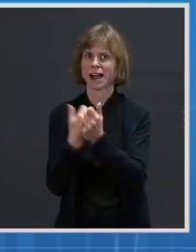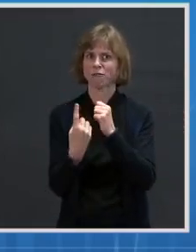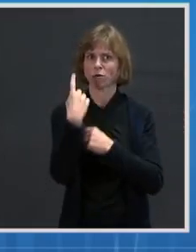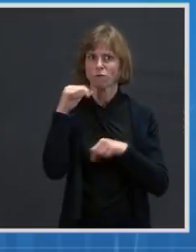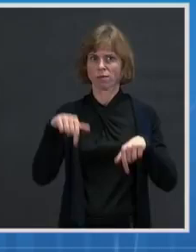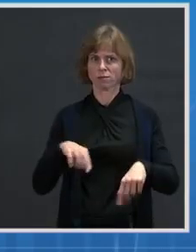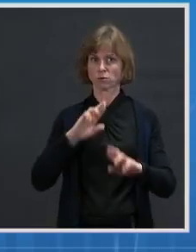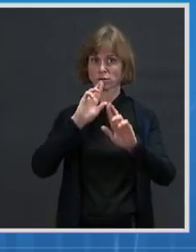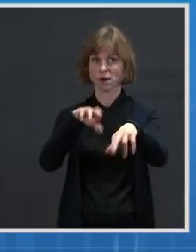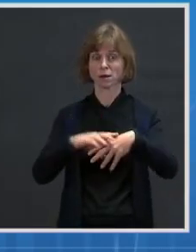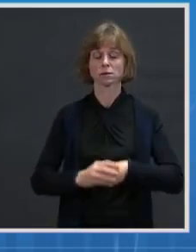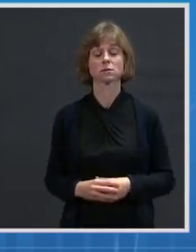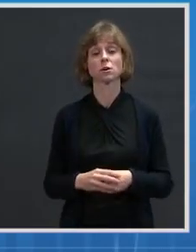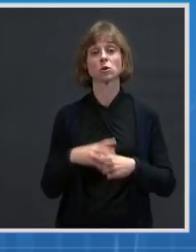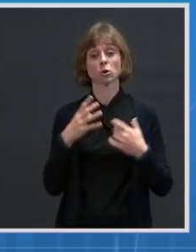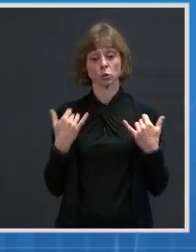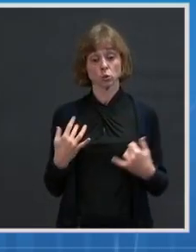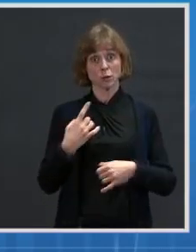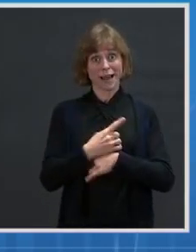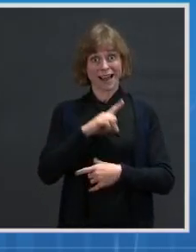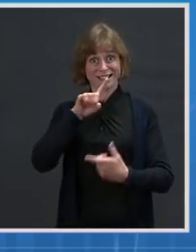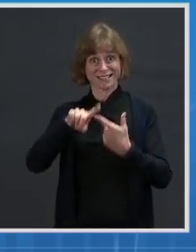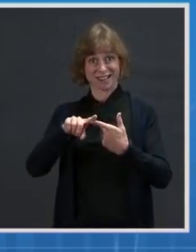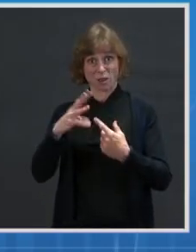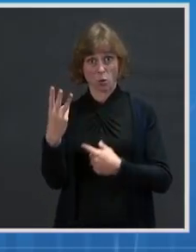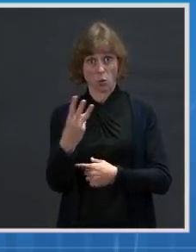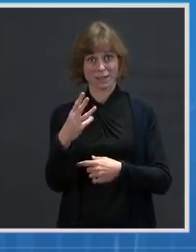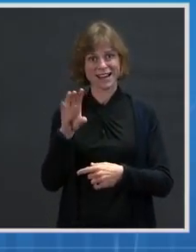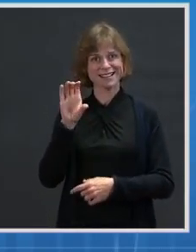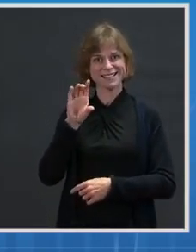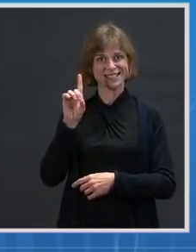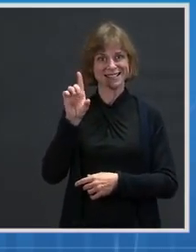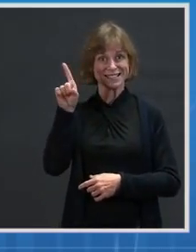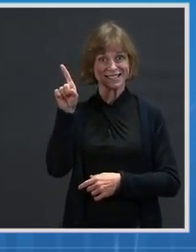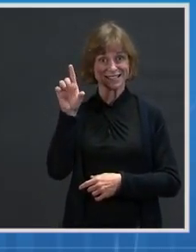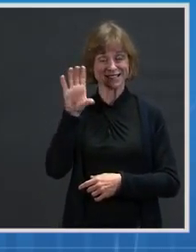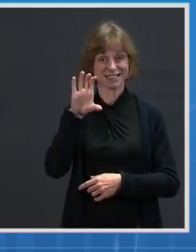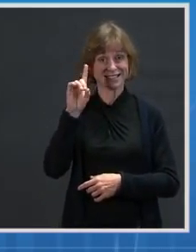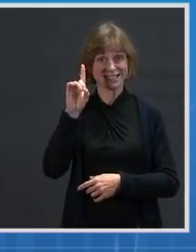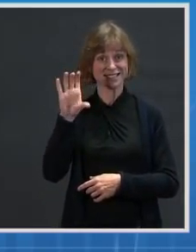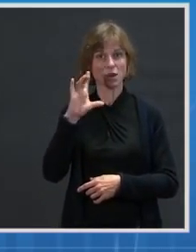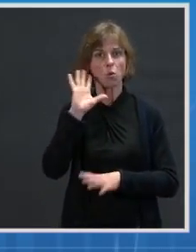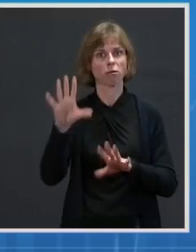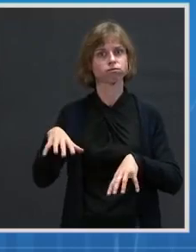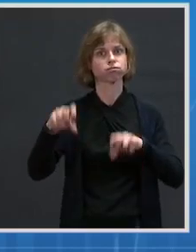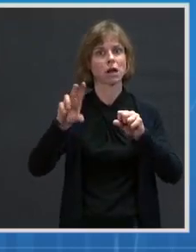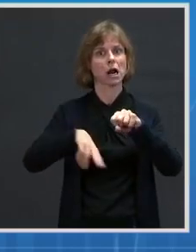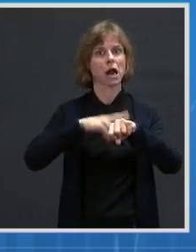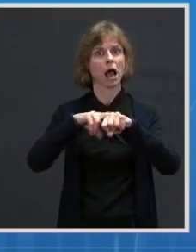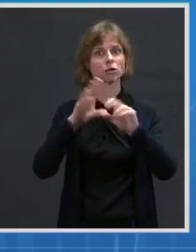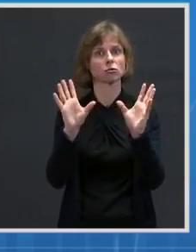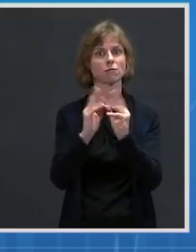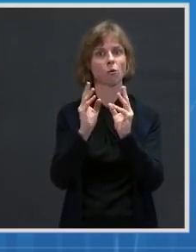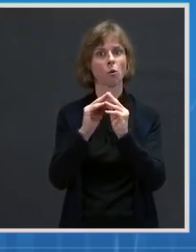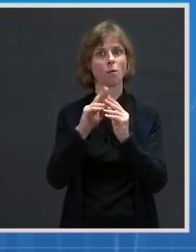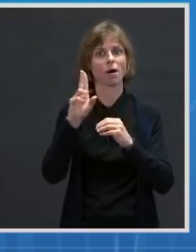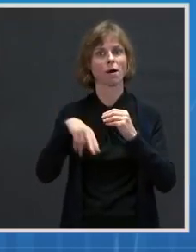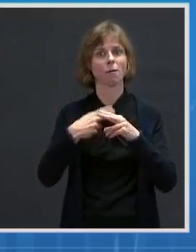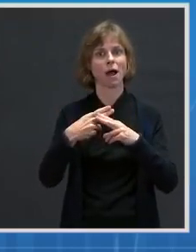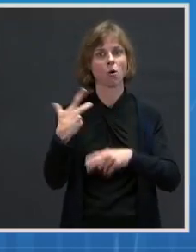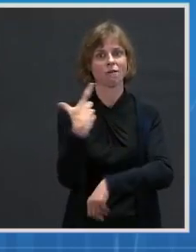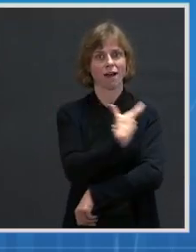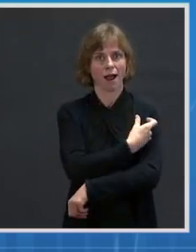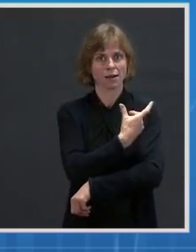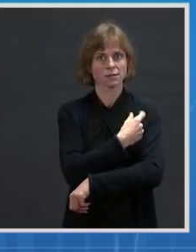beginning today through Wednesday, CDC is hosting a national forum on vaccines where they're bringing